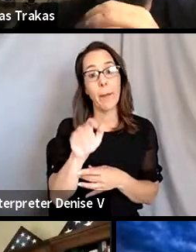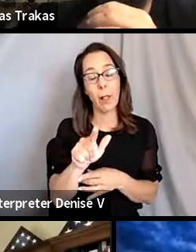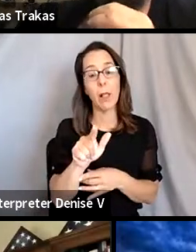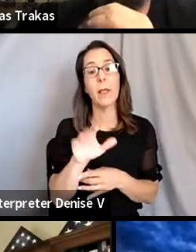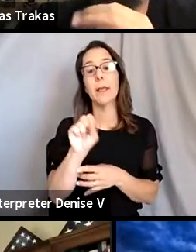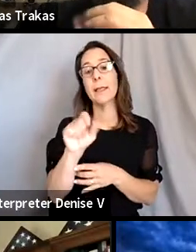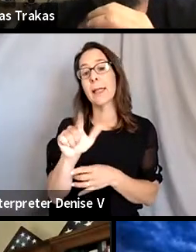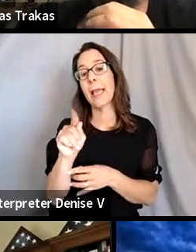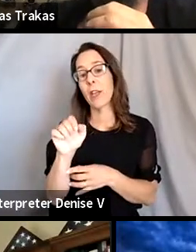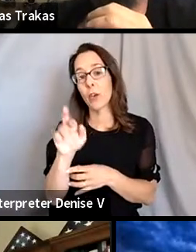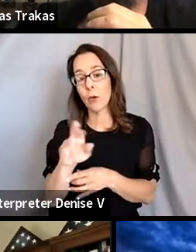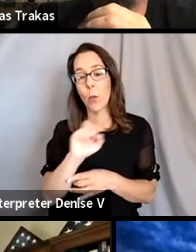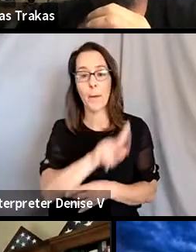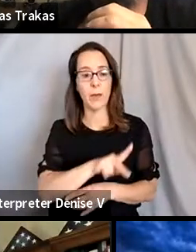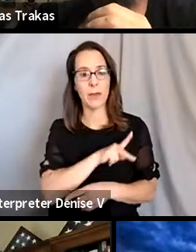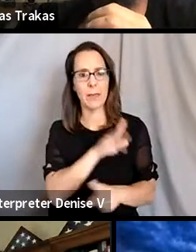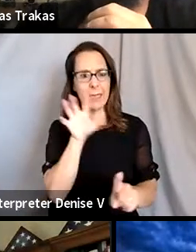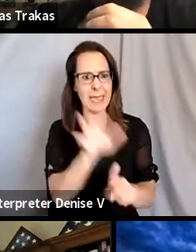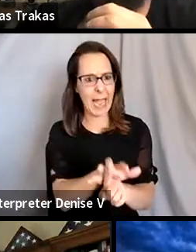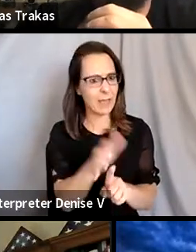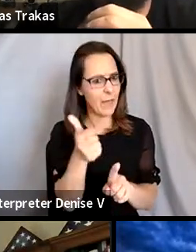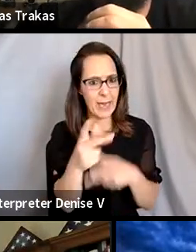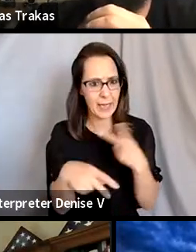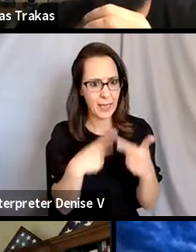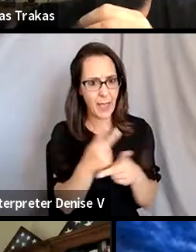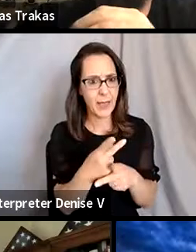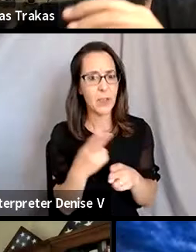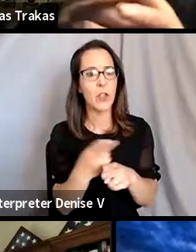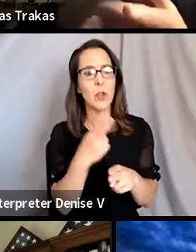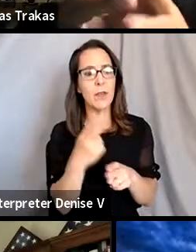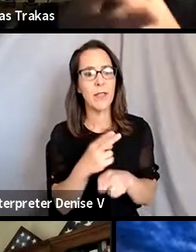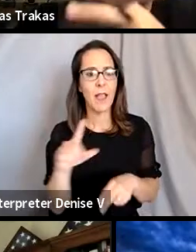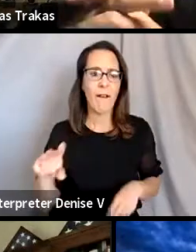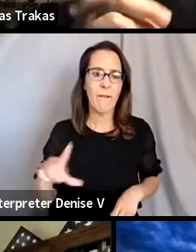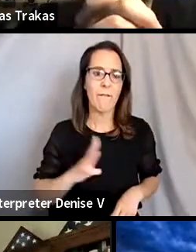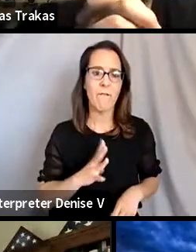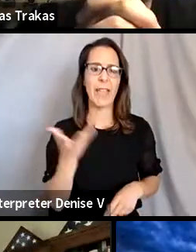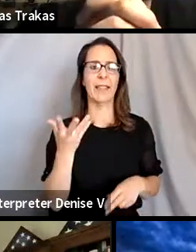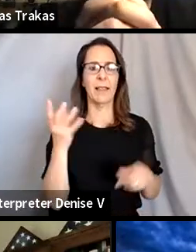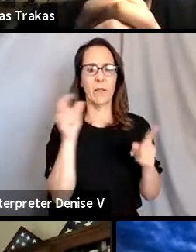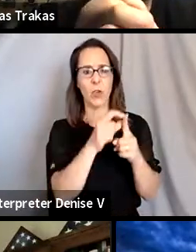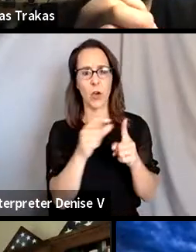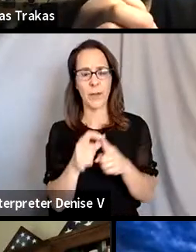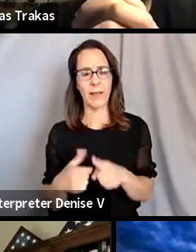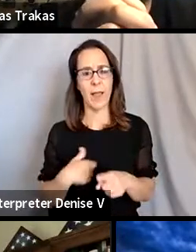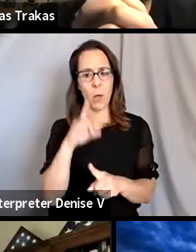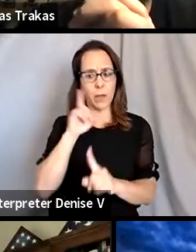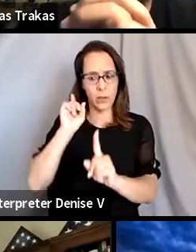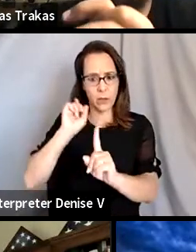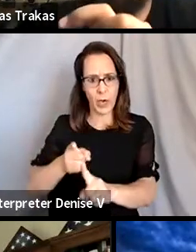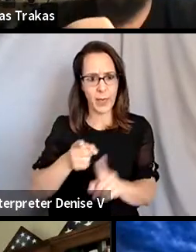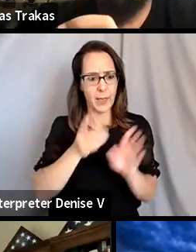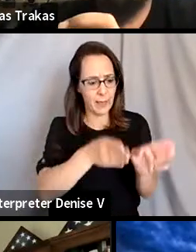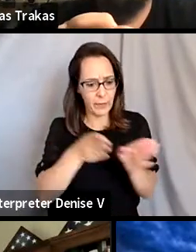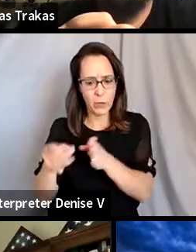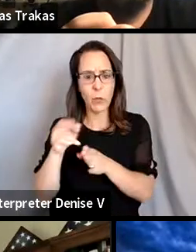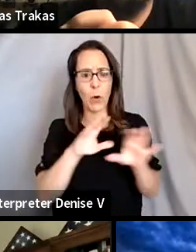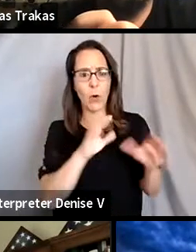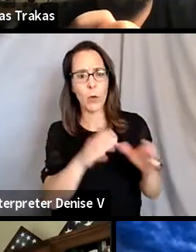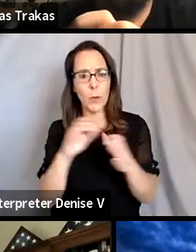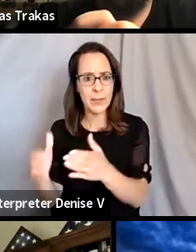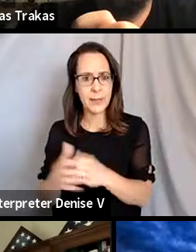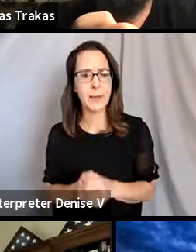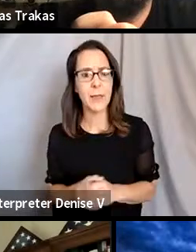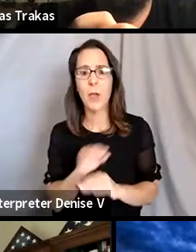personal attacks of any kind, including the use of offensive terms that target specific individuals or groups. Spam,